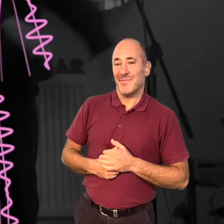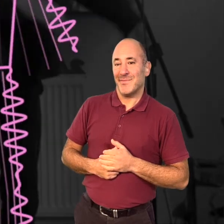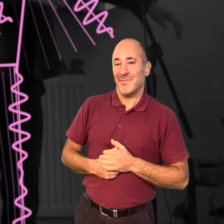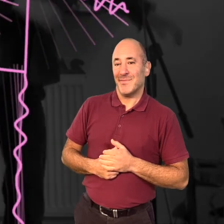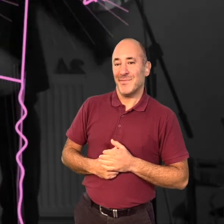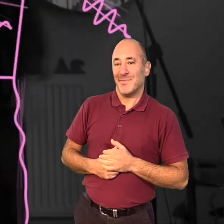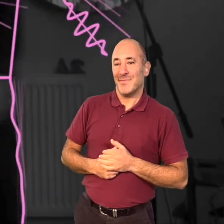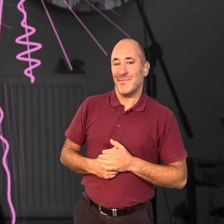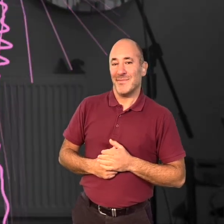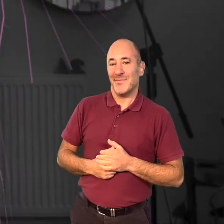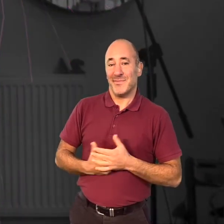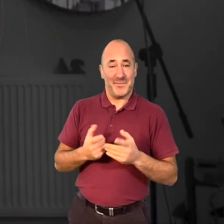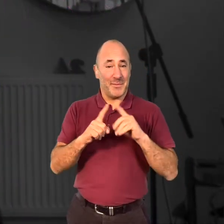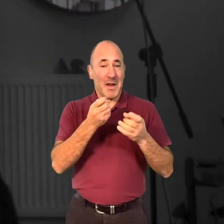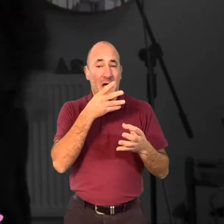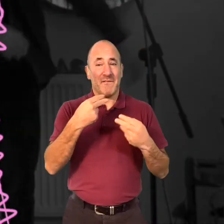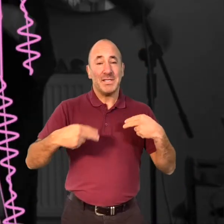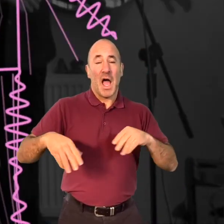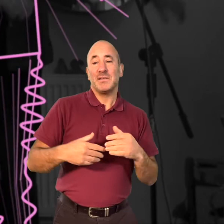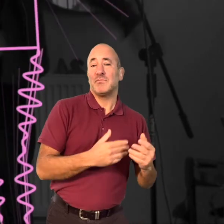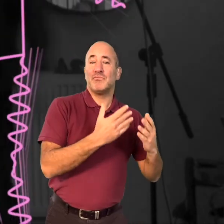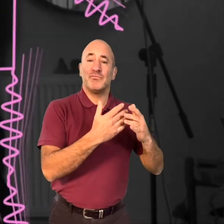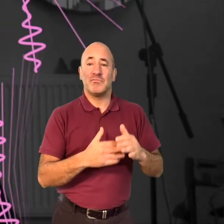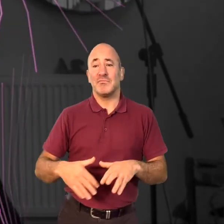can do some lovely dancing.